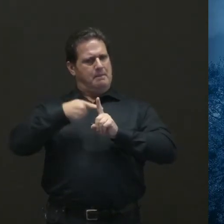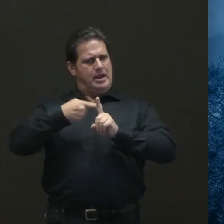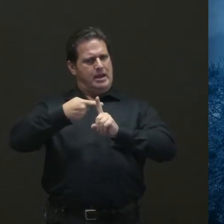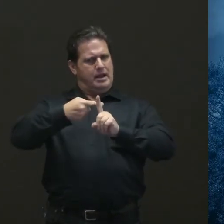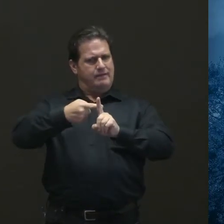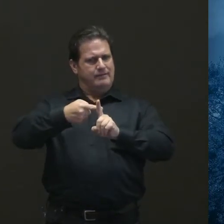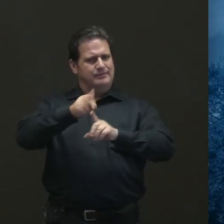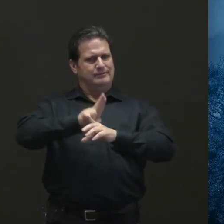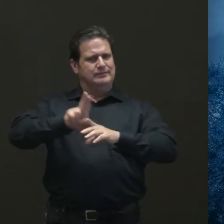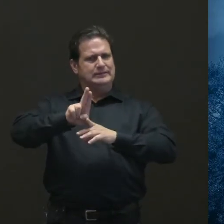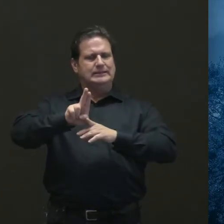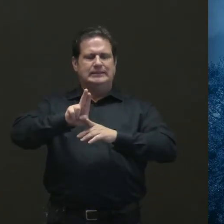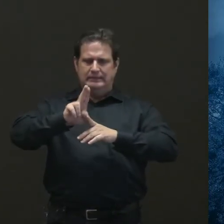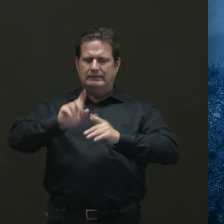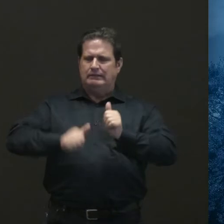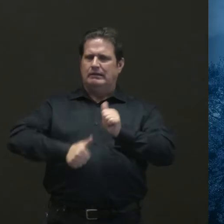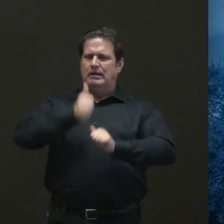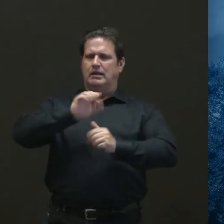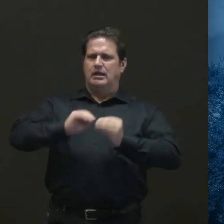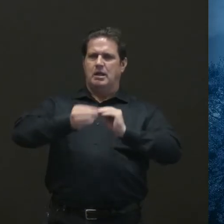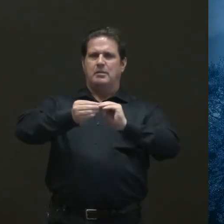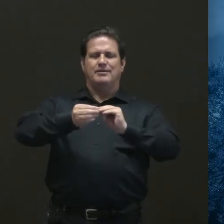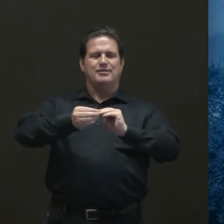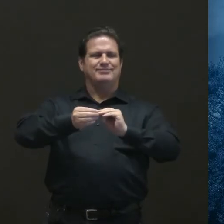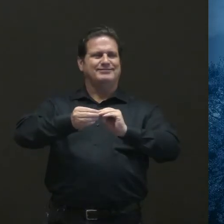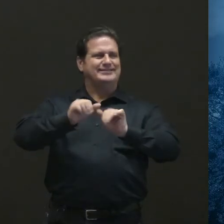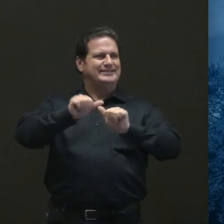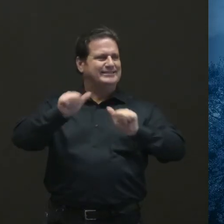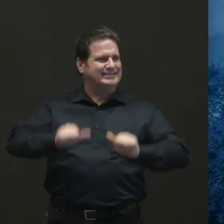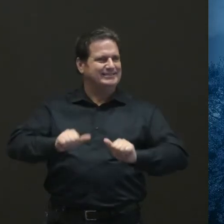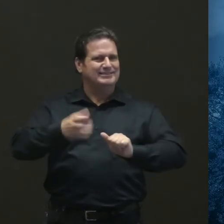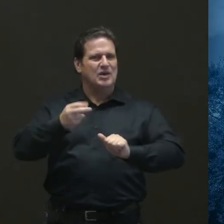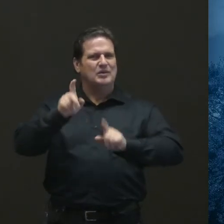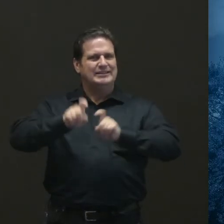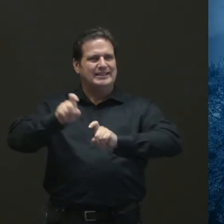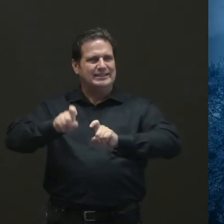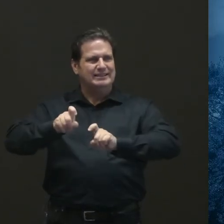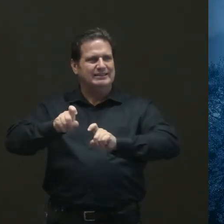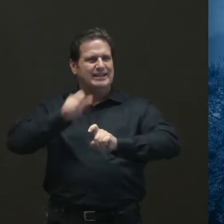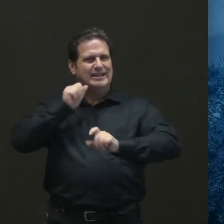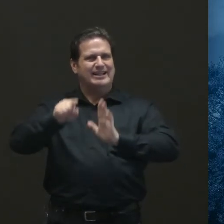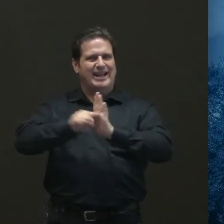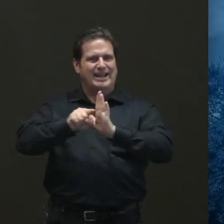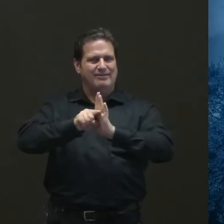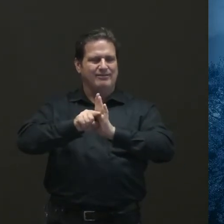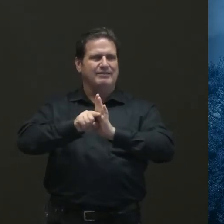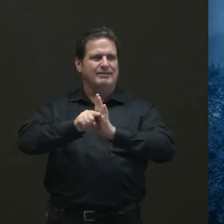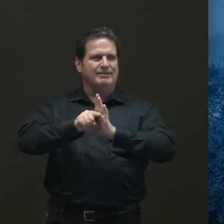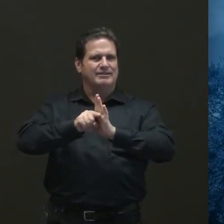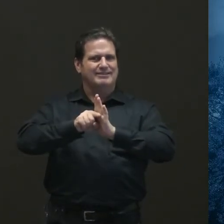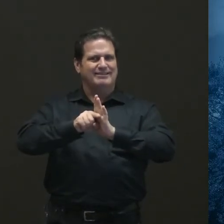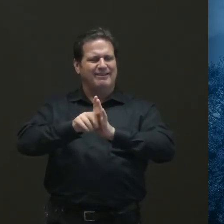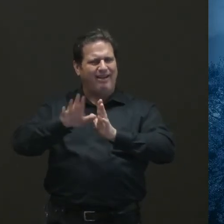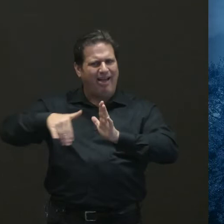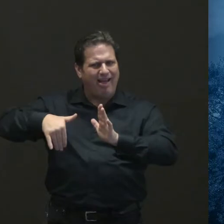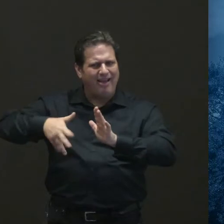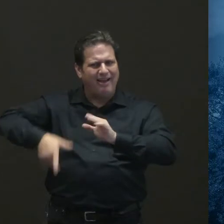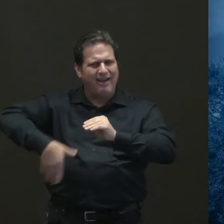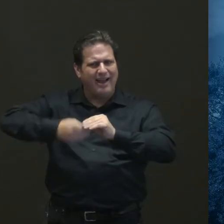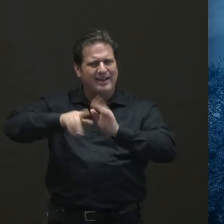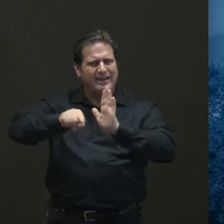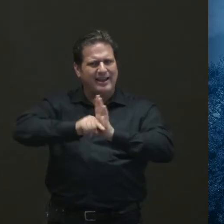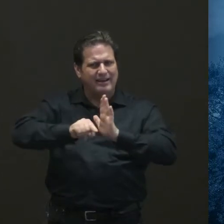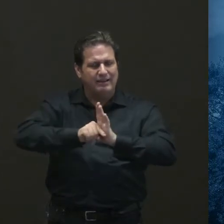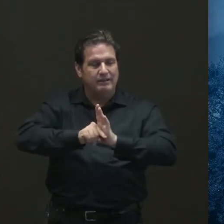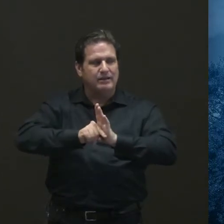from the university, and because of a glitch in the system and their own testing, we weren't getting all the negatives. So that was affecting the percent positives. And we're